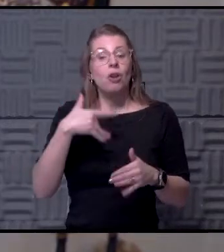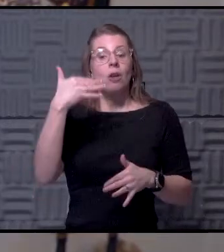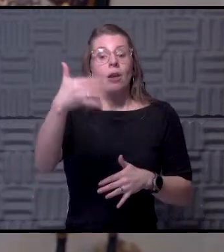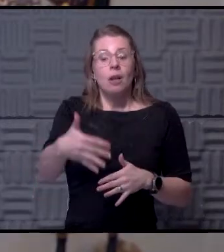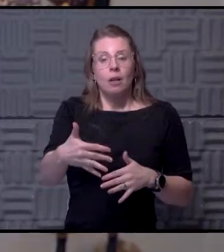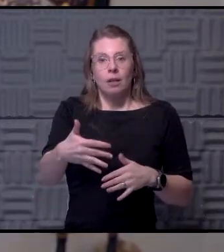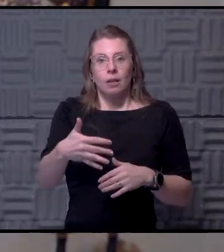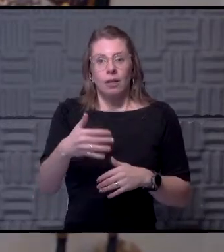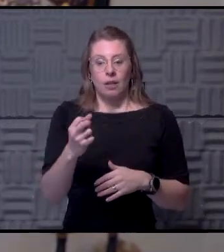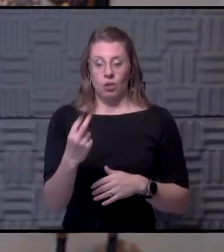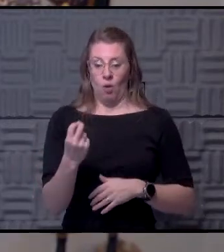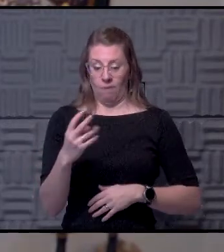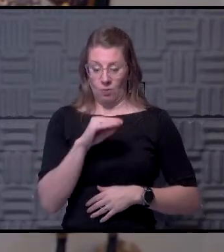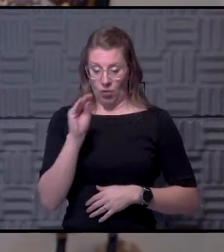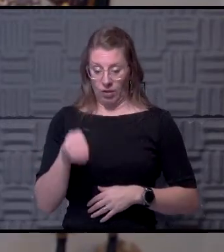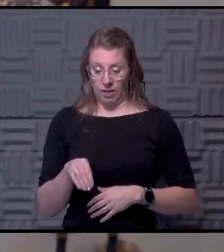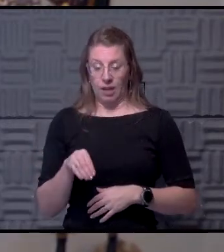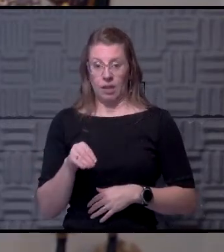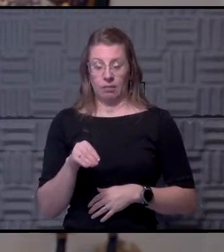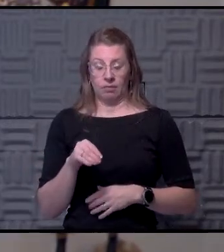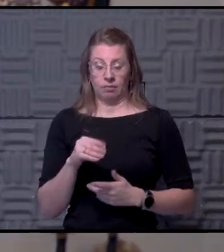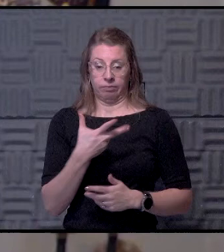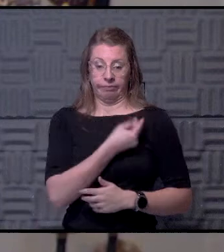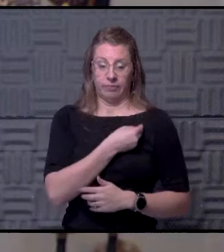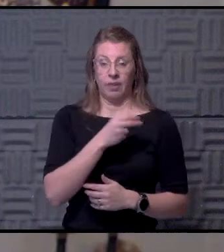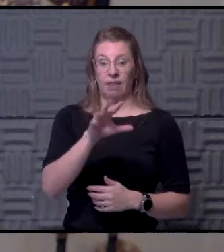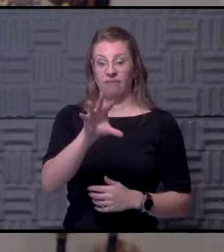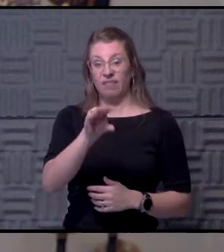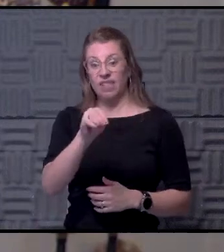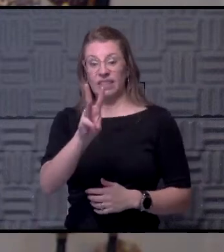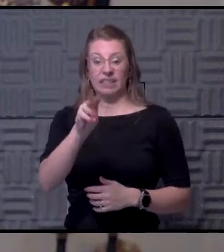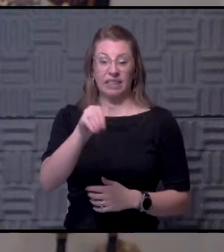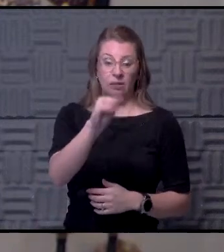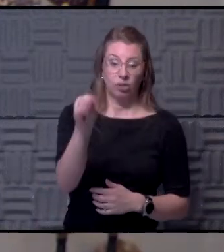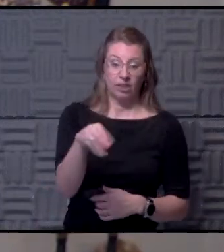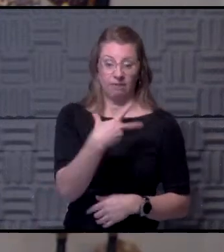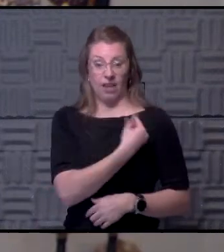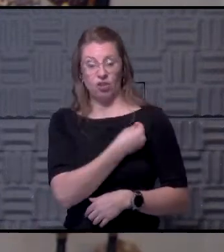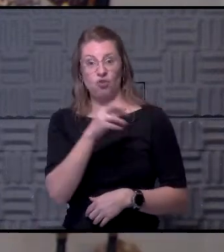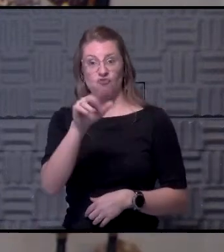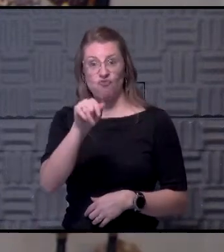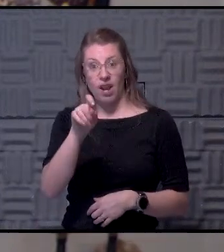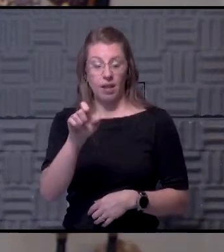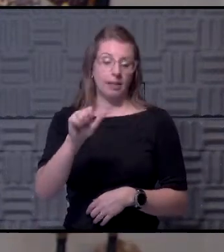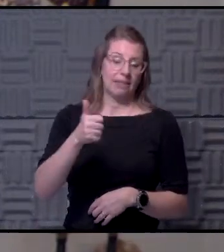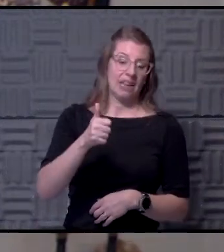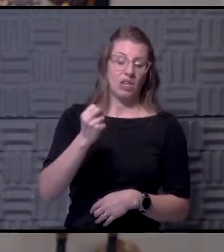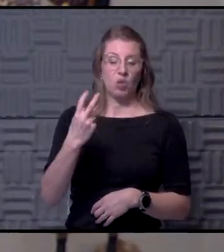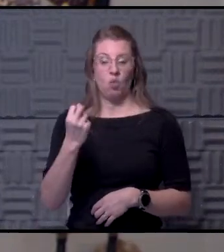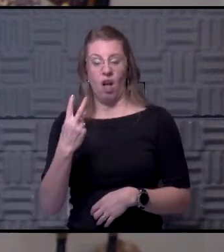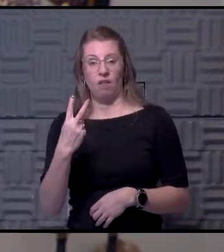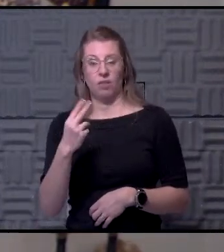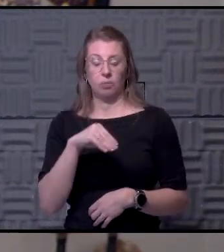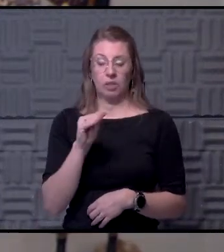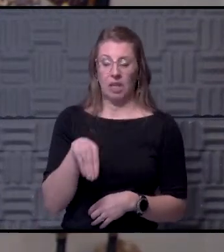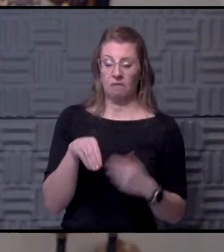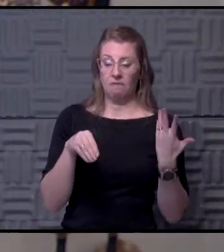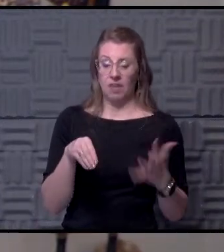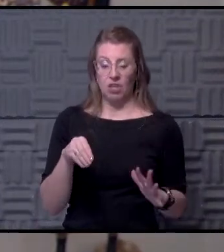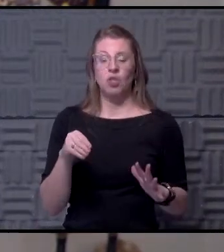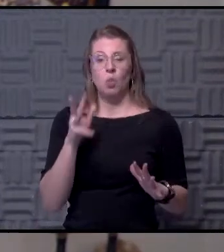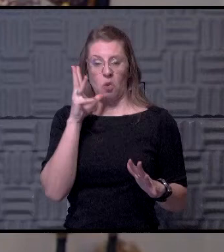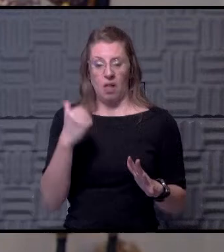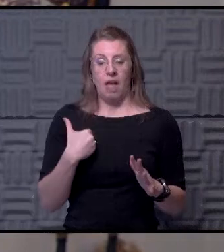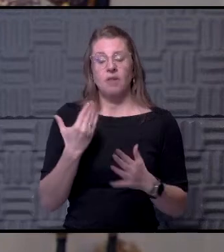not to 12% vaccination rate, but to 50 to 60%, and like I said, 10 or probably 12% by then, we'll already have